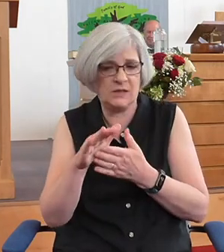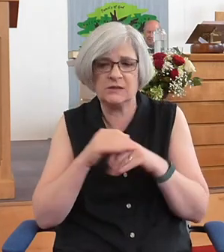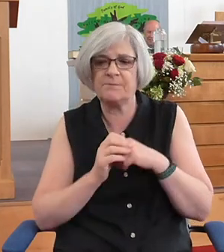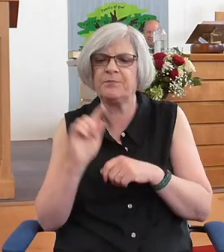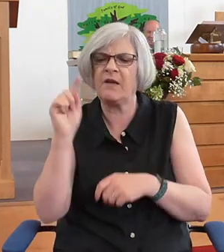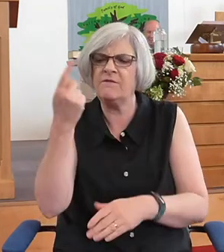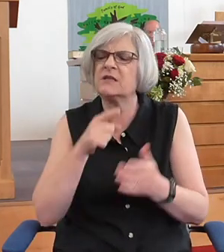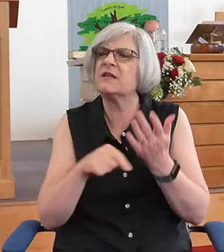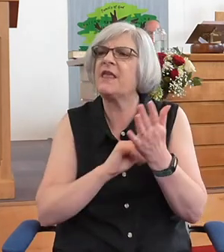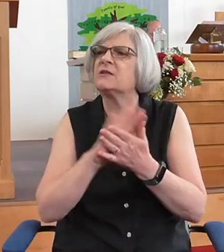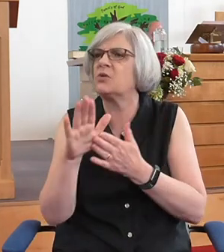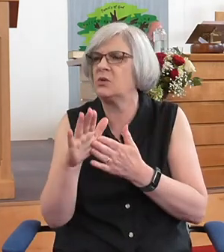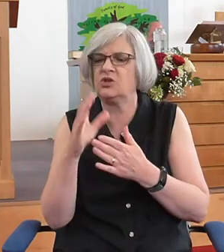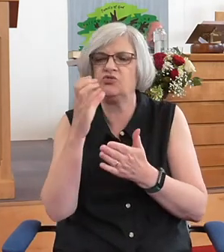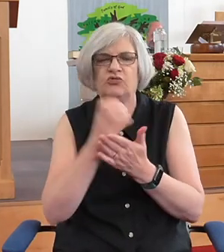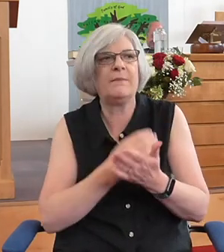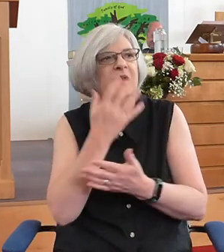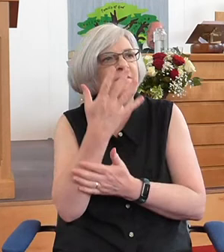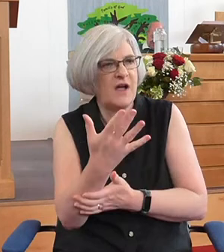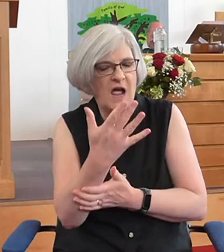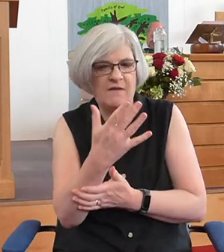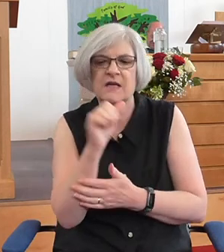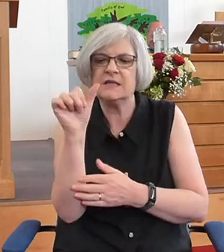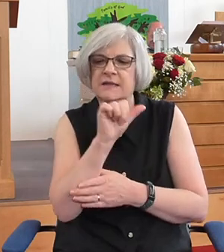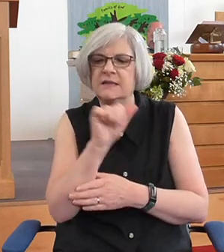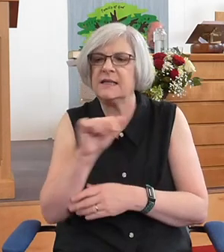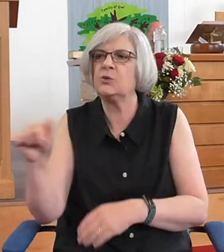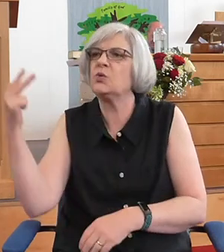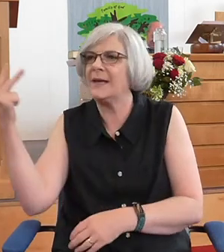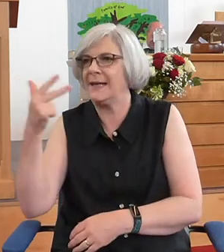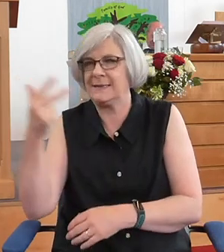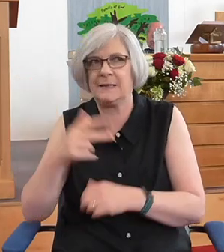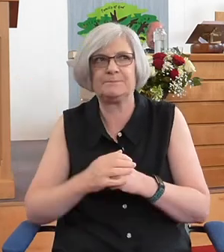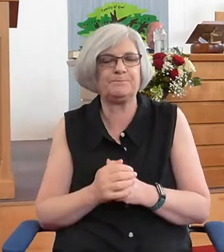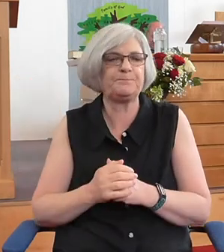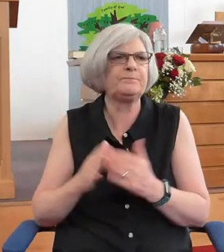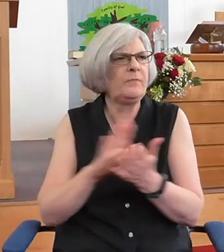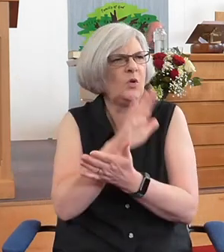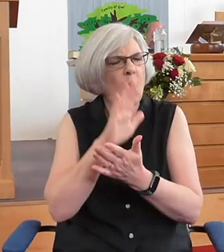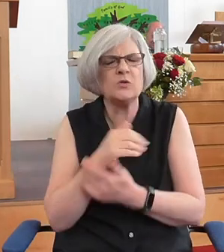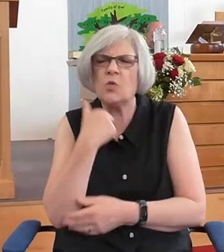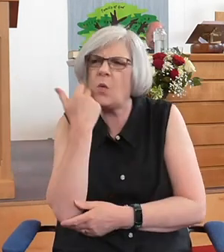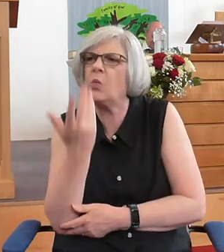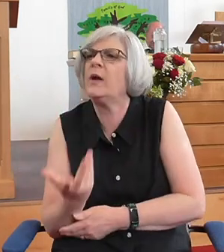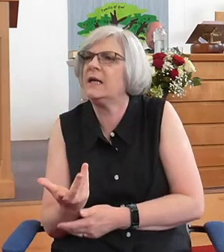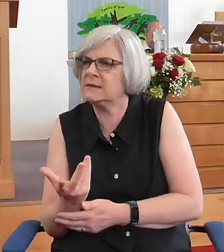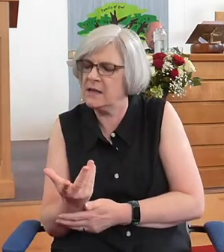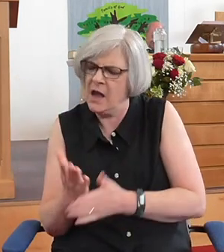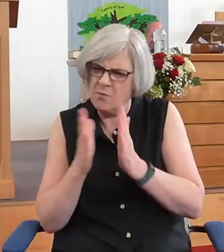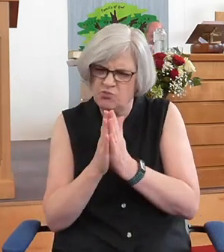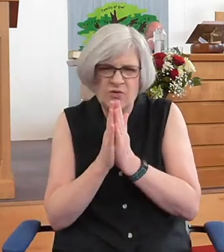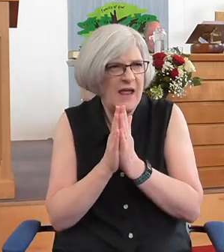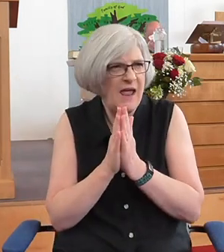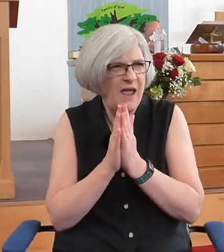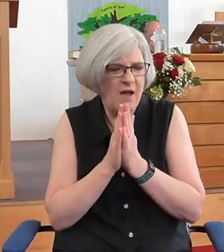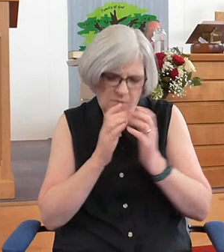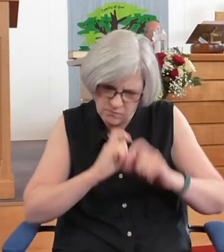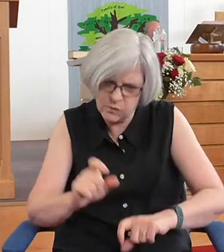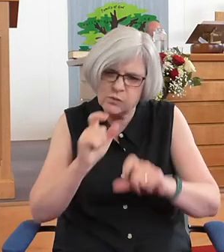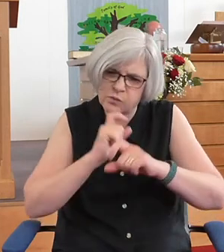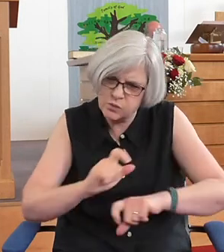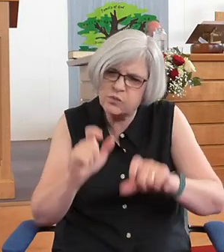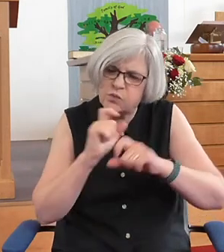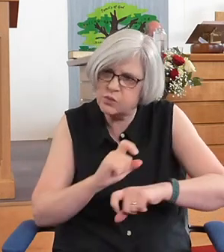1 Thessalonians chapter 5, verses 16 to 18. Rejoice always, pray without ceasing,